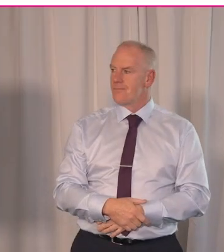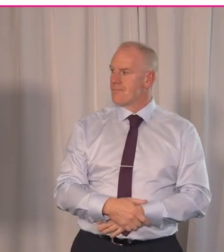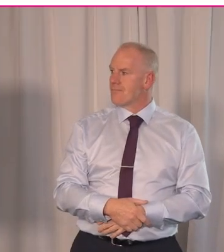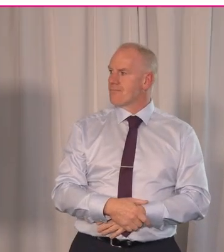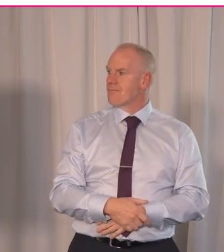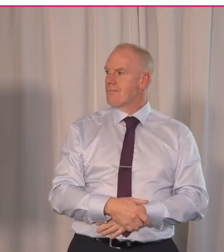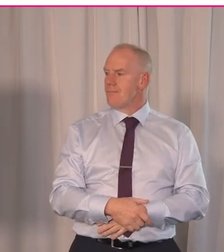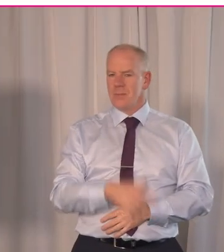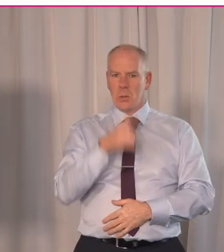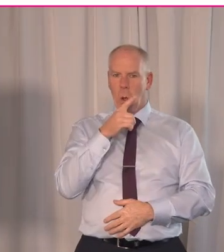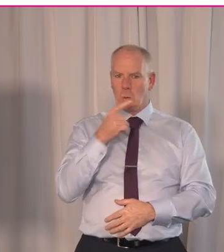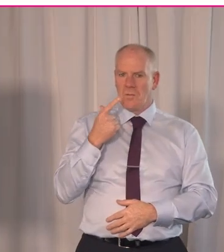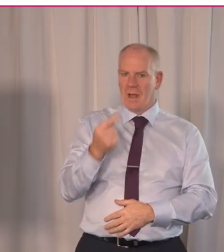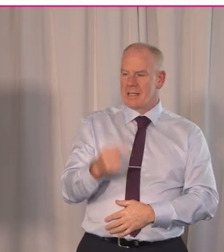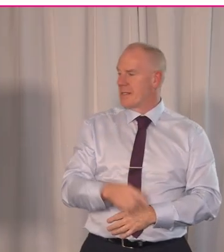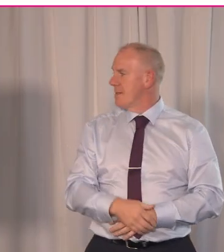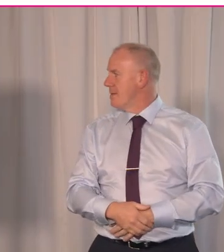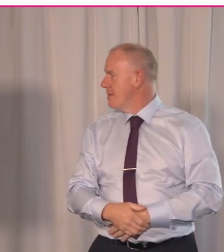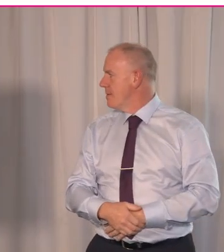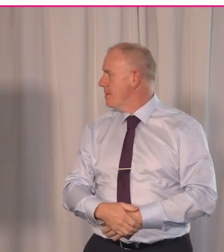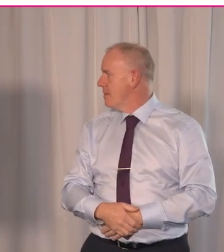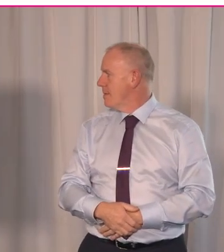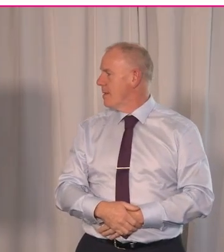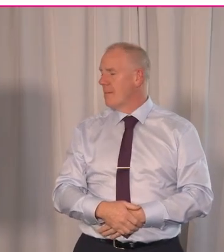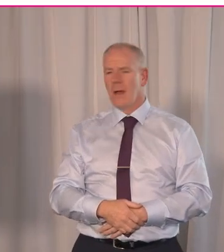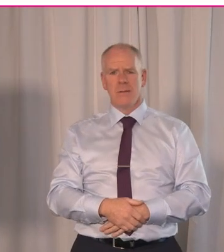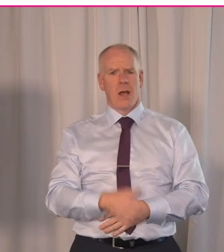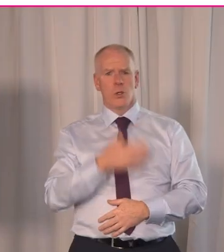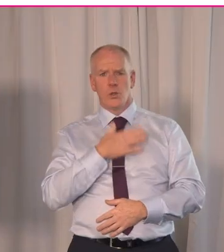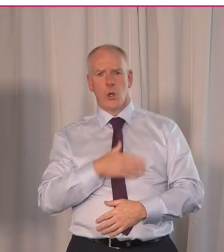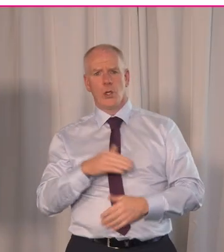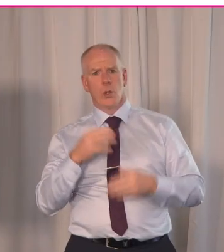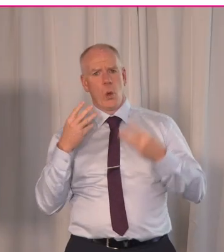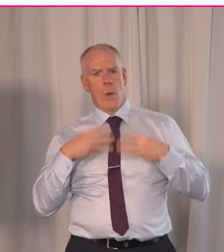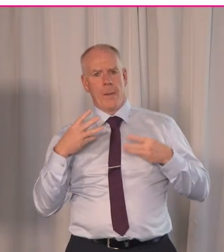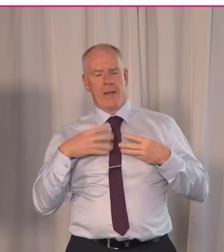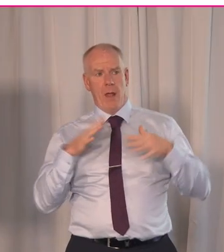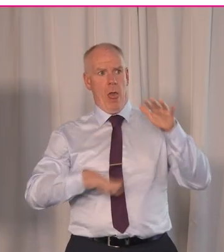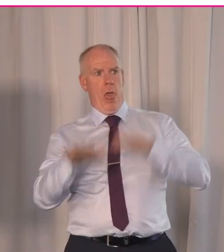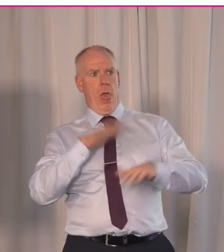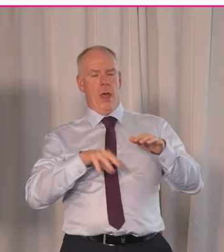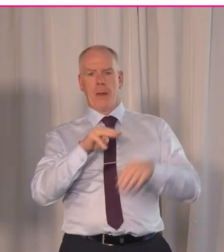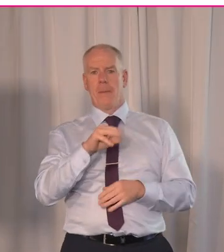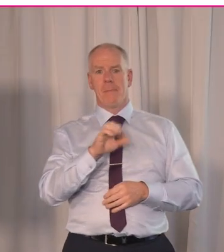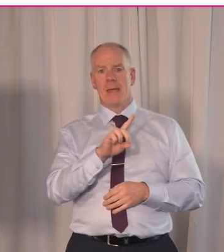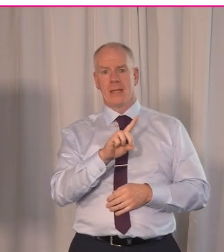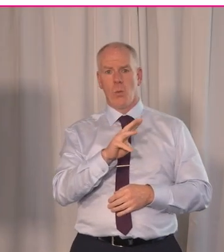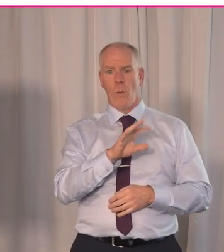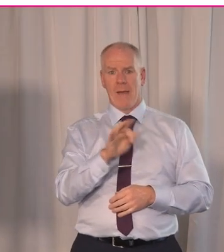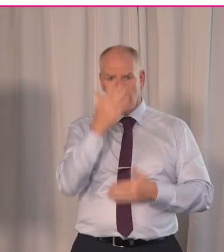I'm talking too fast. But actually, it's not just the women who feel out of their depth, it's the midwives as well.